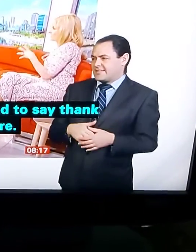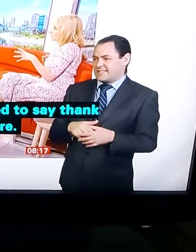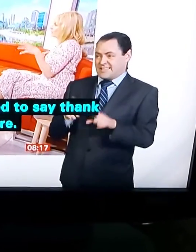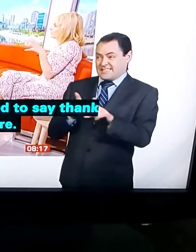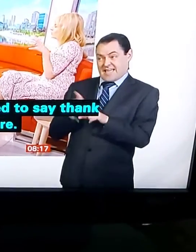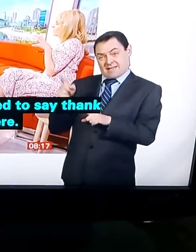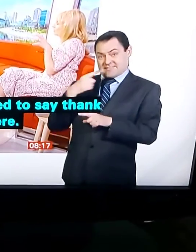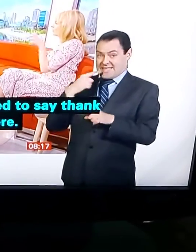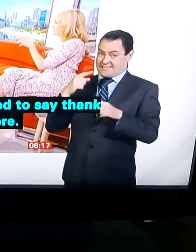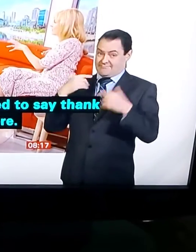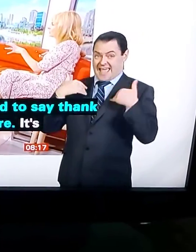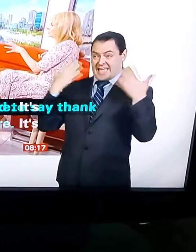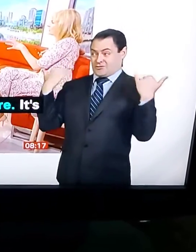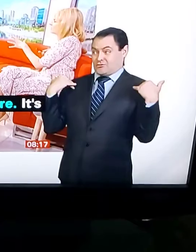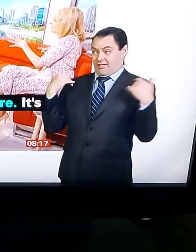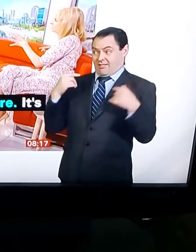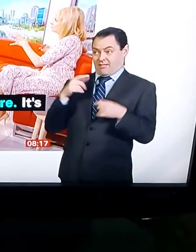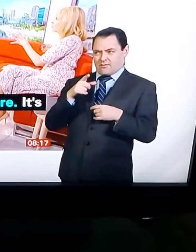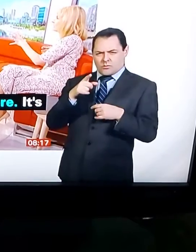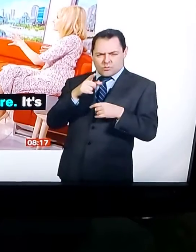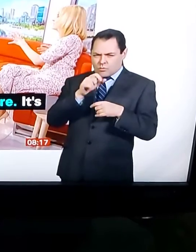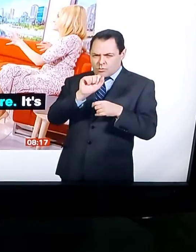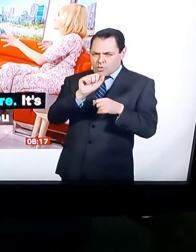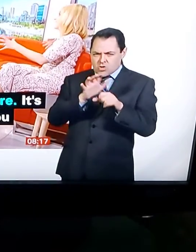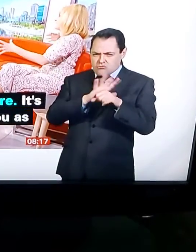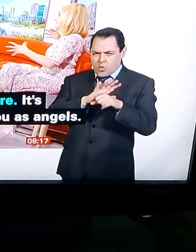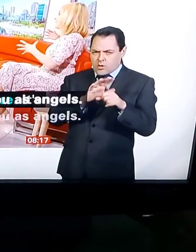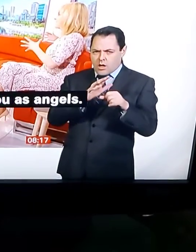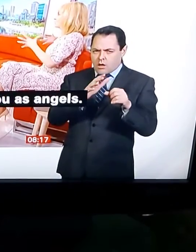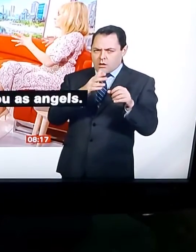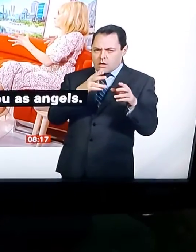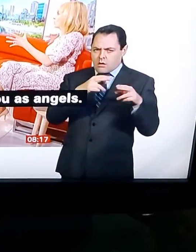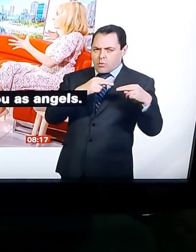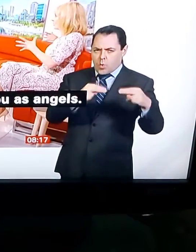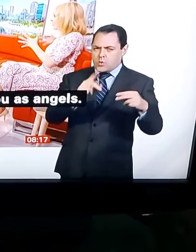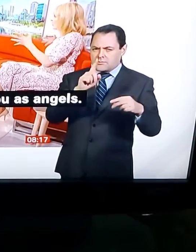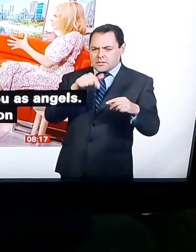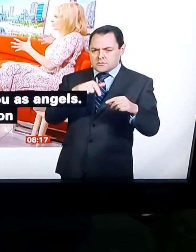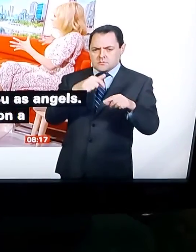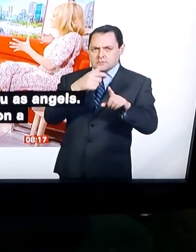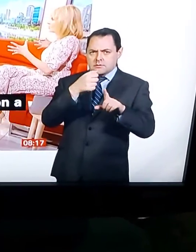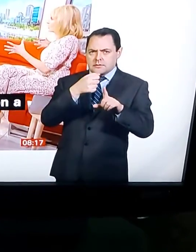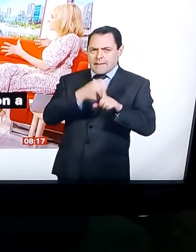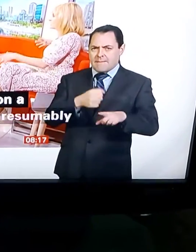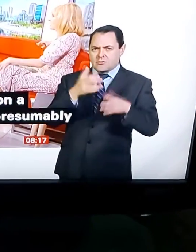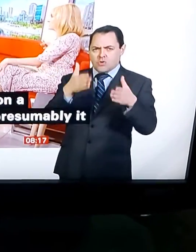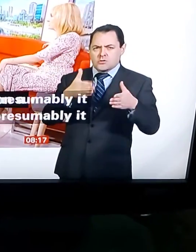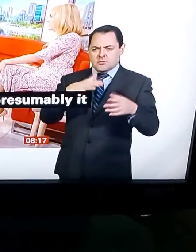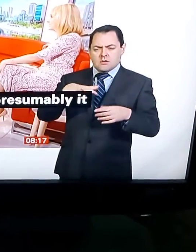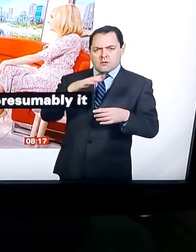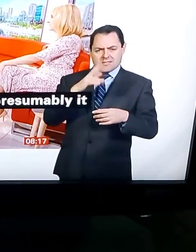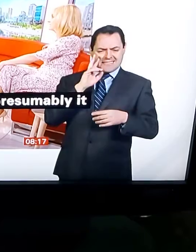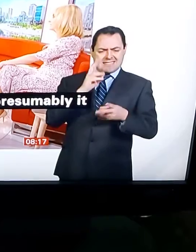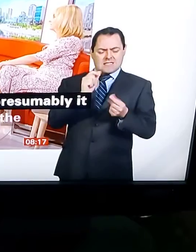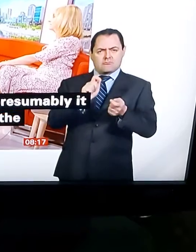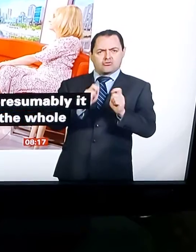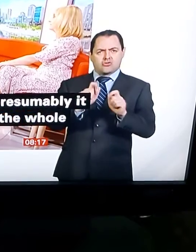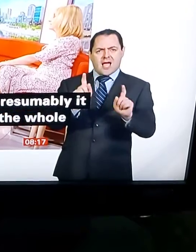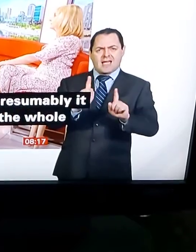angels. I don't think you work on a coronavirus ward, but presumably it's having an impact on on the whole hospital. What kind of changes are you seeing?